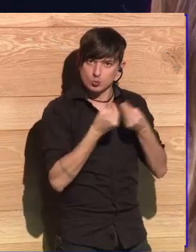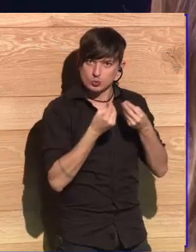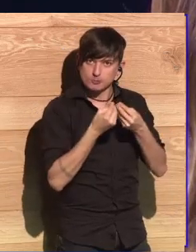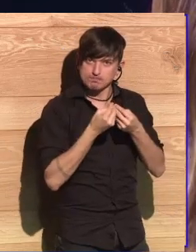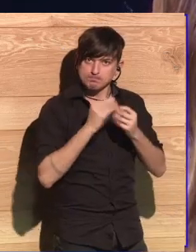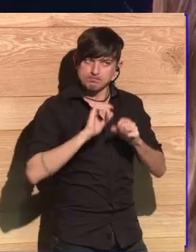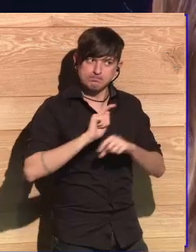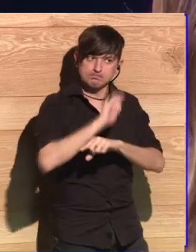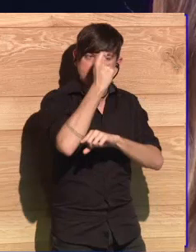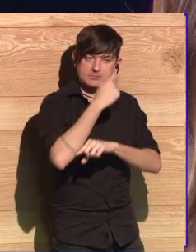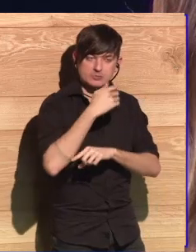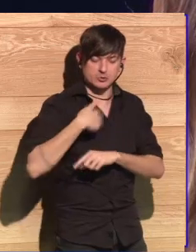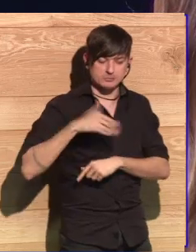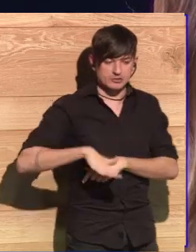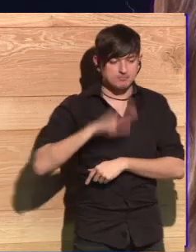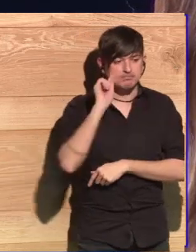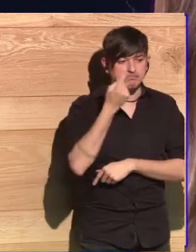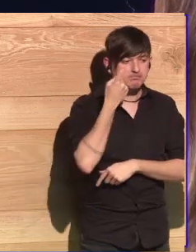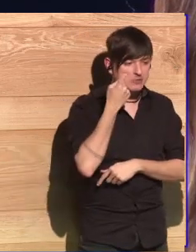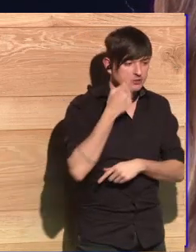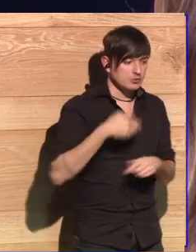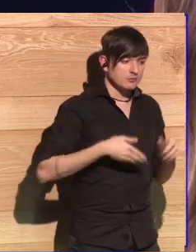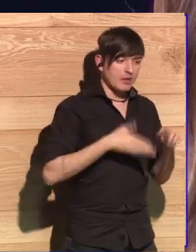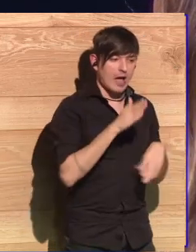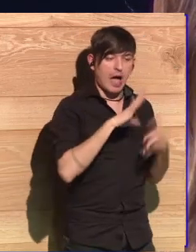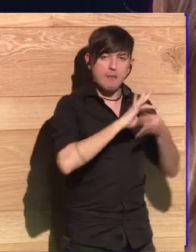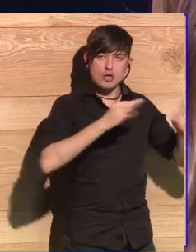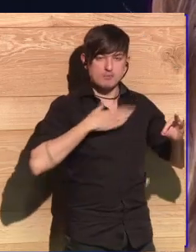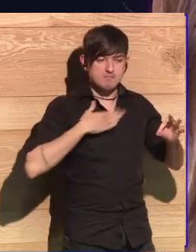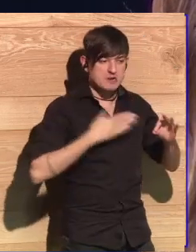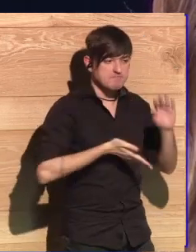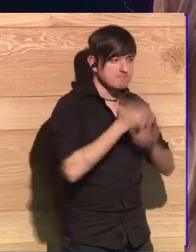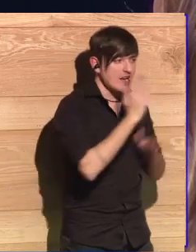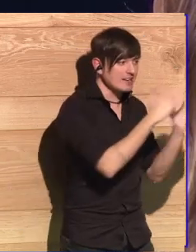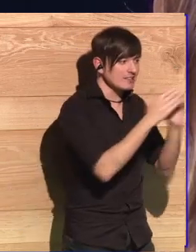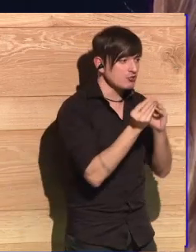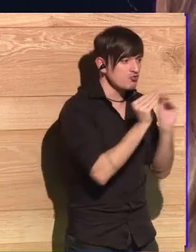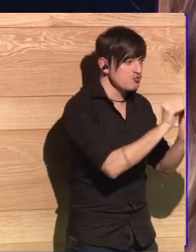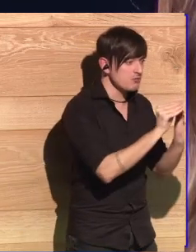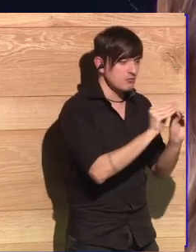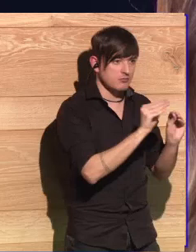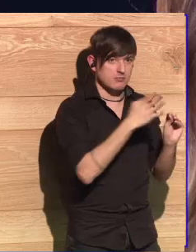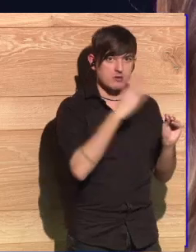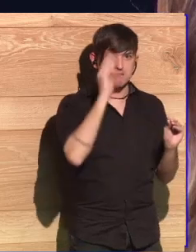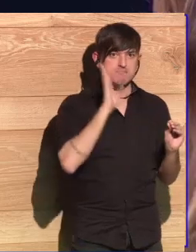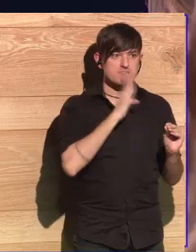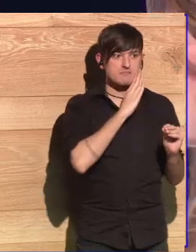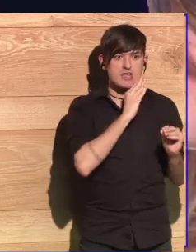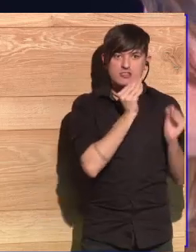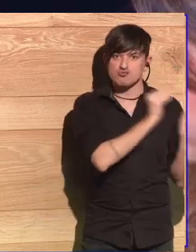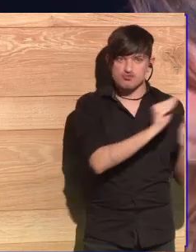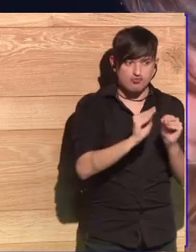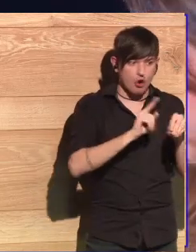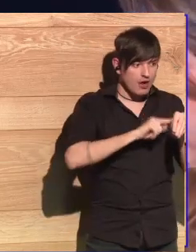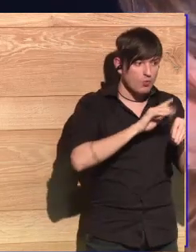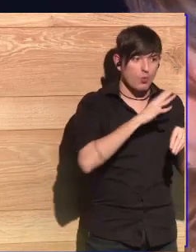mothers were always dressed at 4 o'clock and doing stuff around the house. Where if you